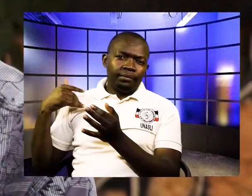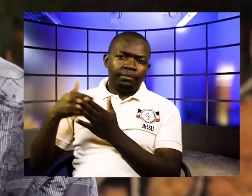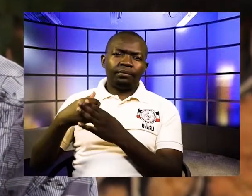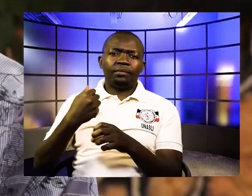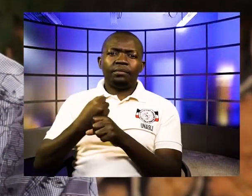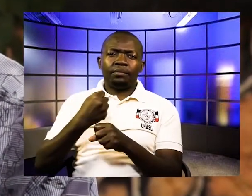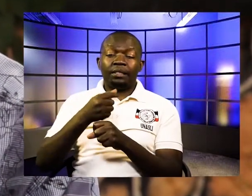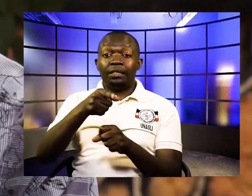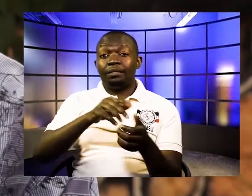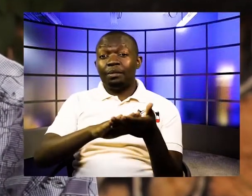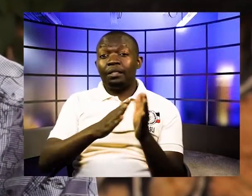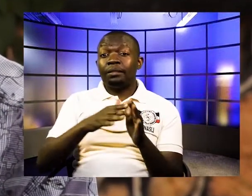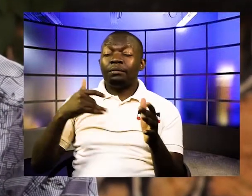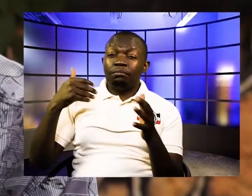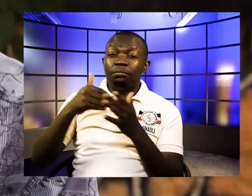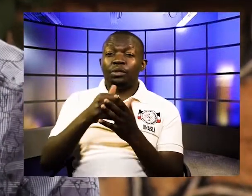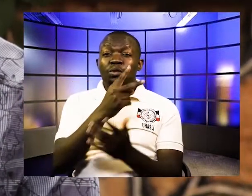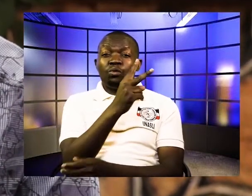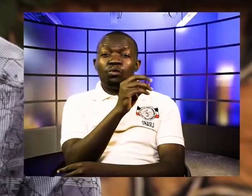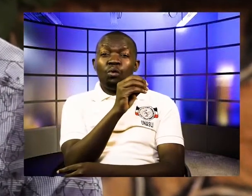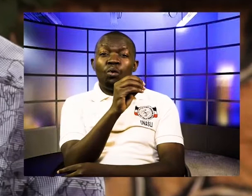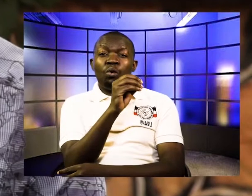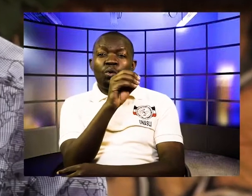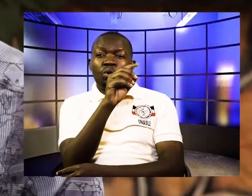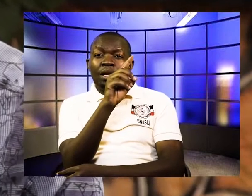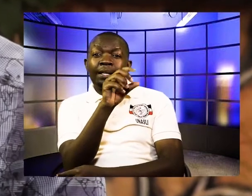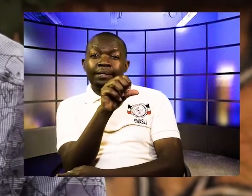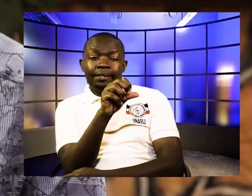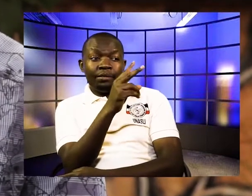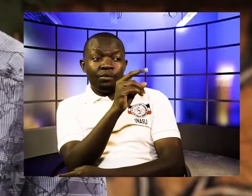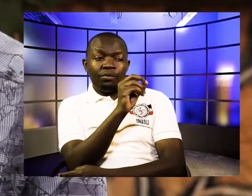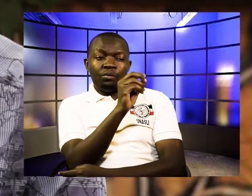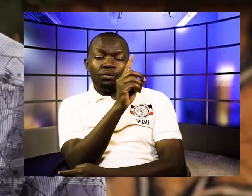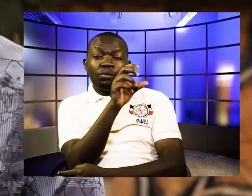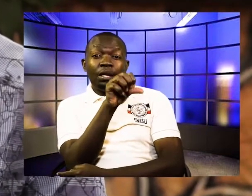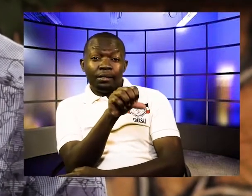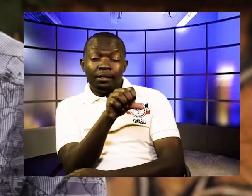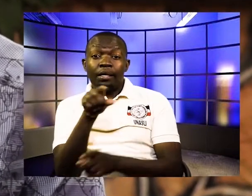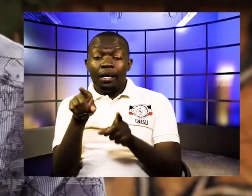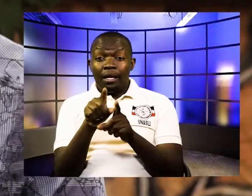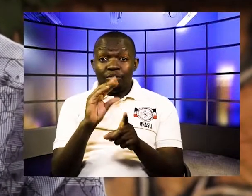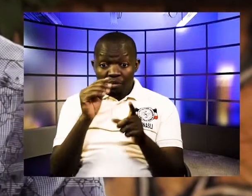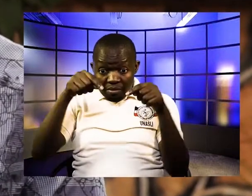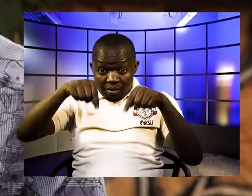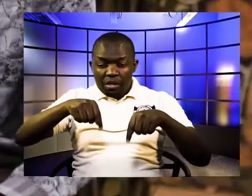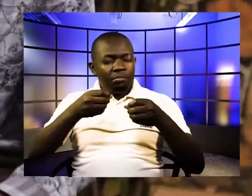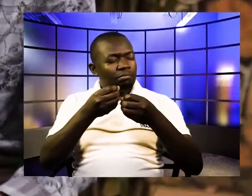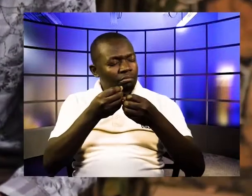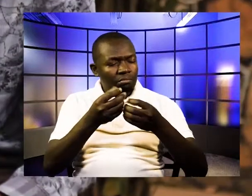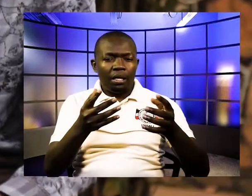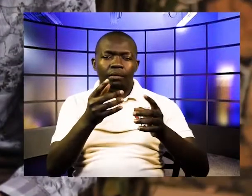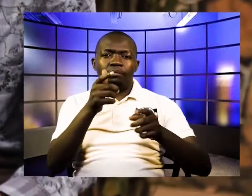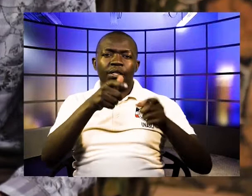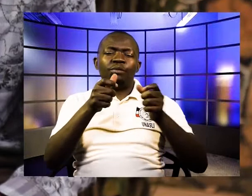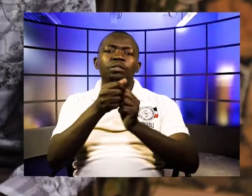partnership since 2019. And as we speak today, there are a good number of persons with disabilities